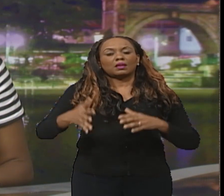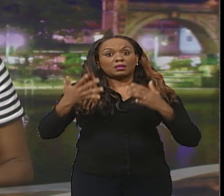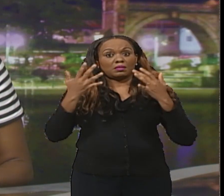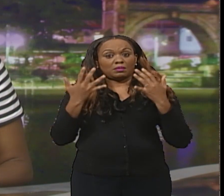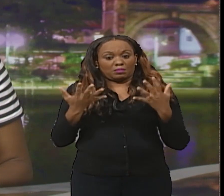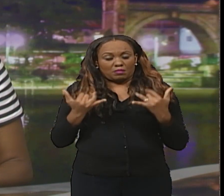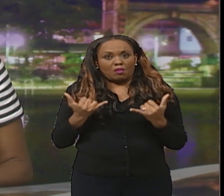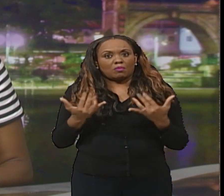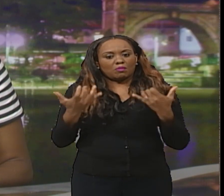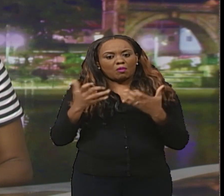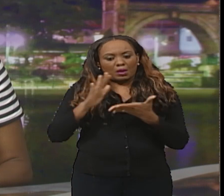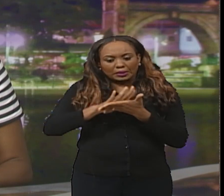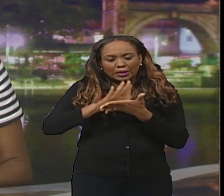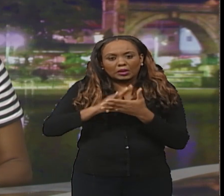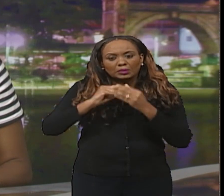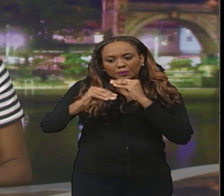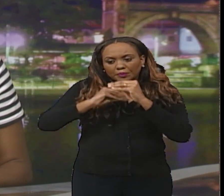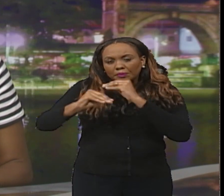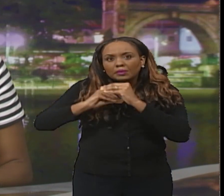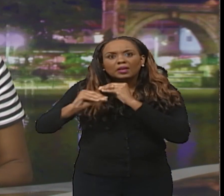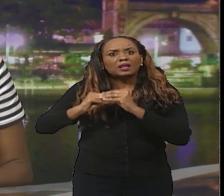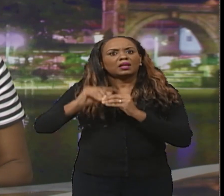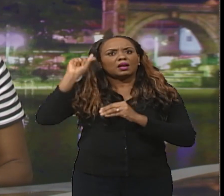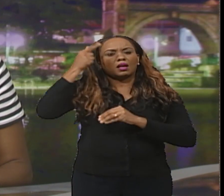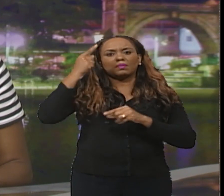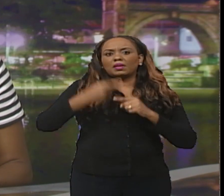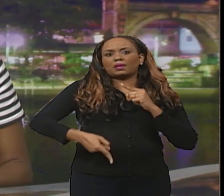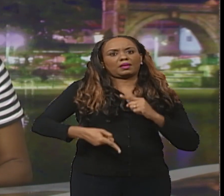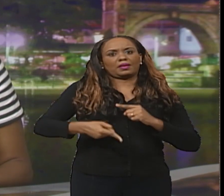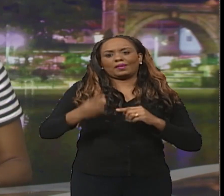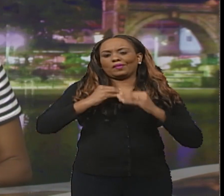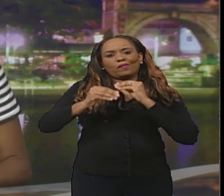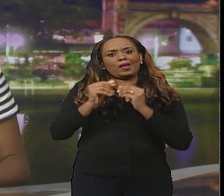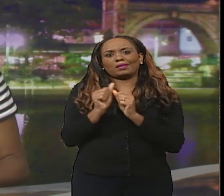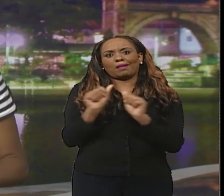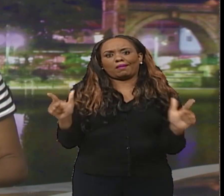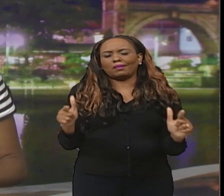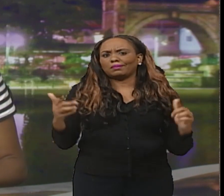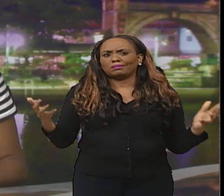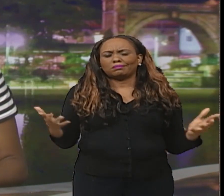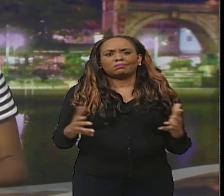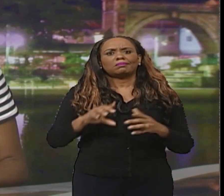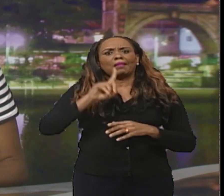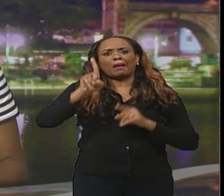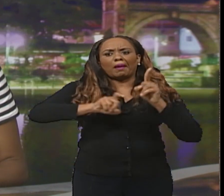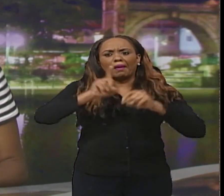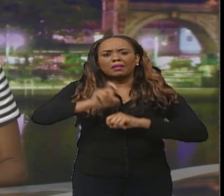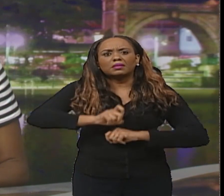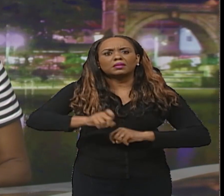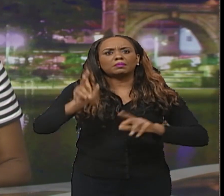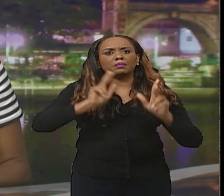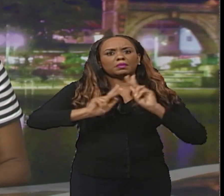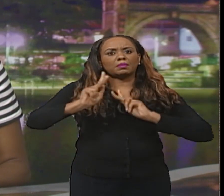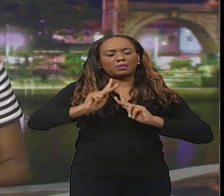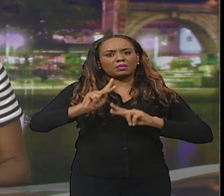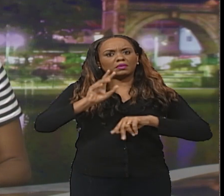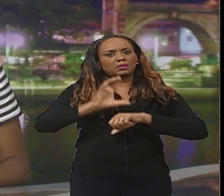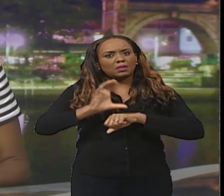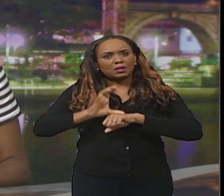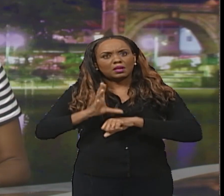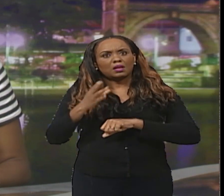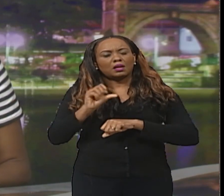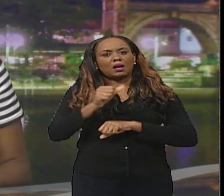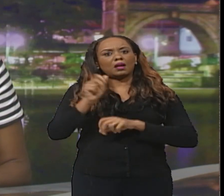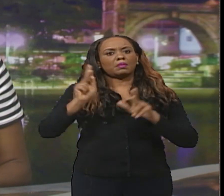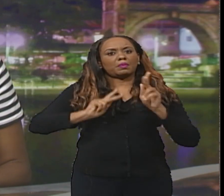current economic climate, government cannot do all, and she's asking members of the congregation to offer assistance in any way they